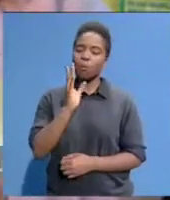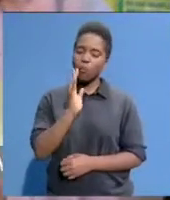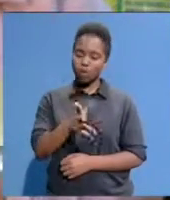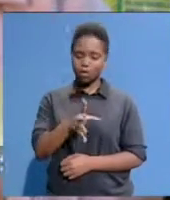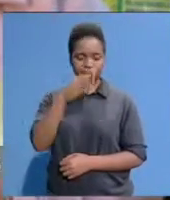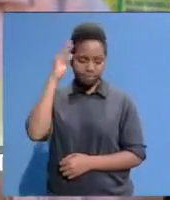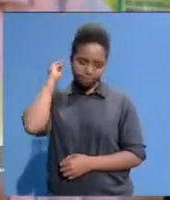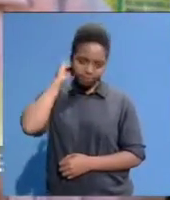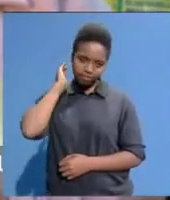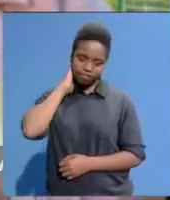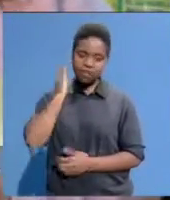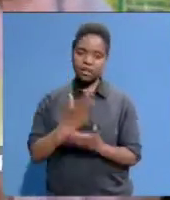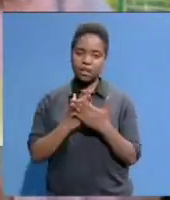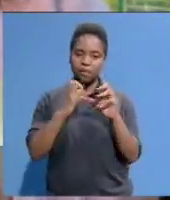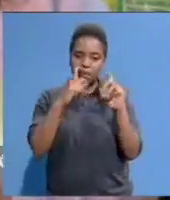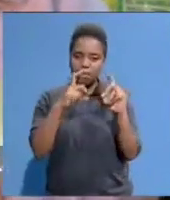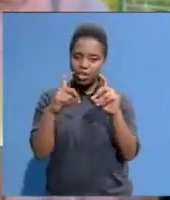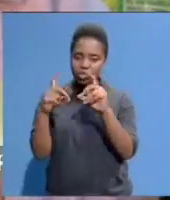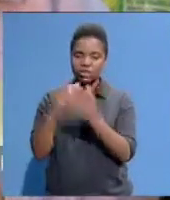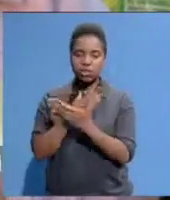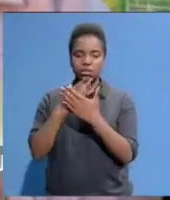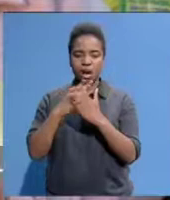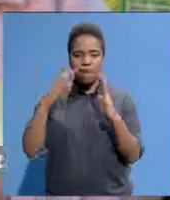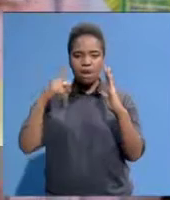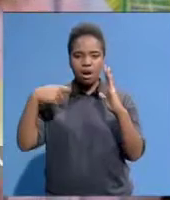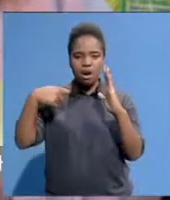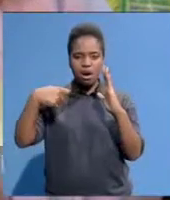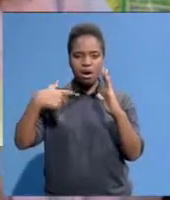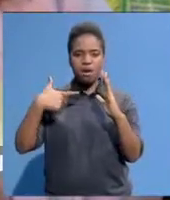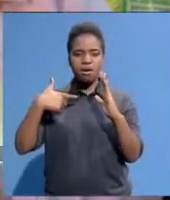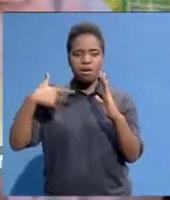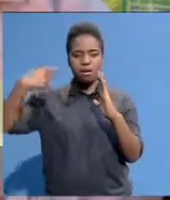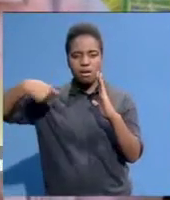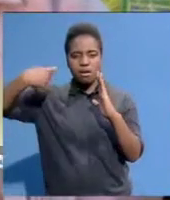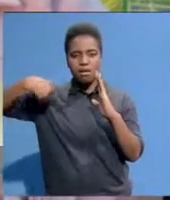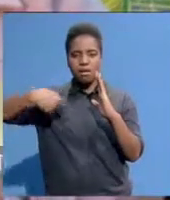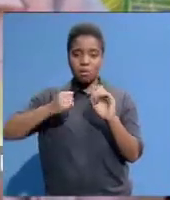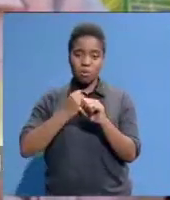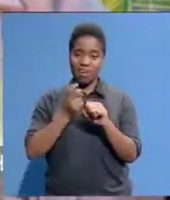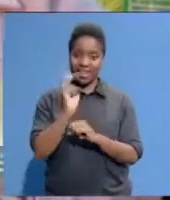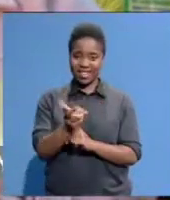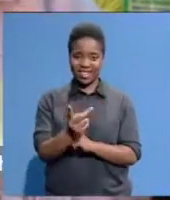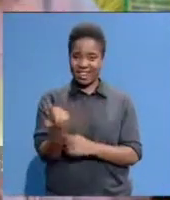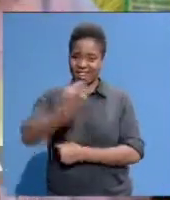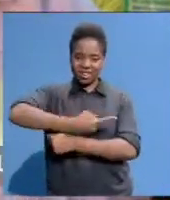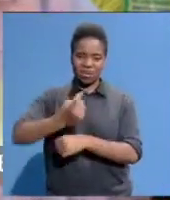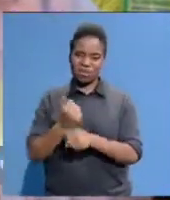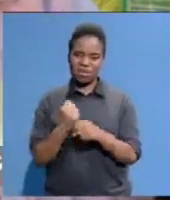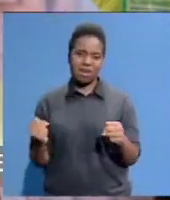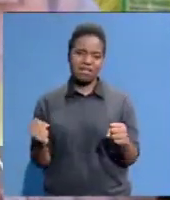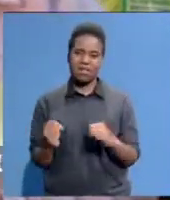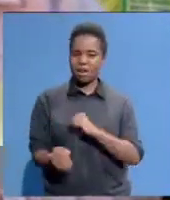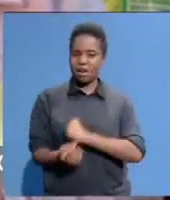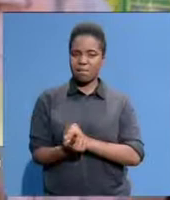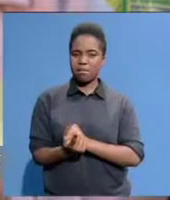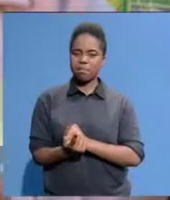today. Some were taking pictures, some recording their own videos because this day will never happen again to them. They appreciate the fact